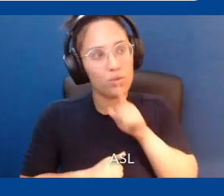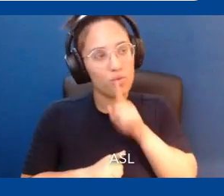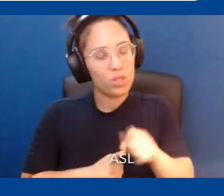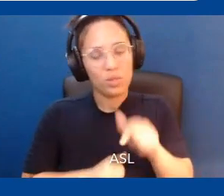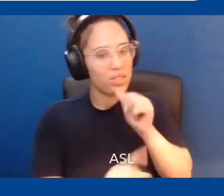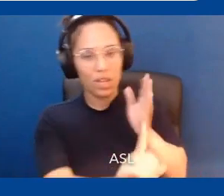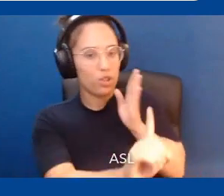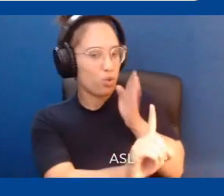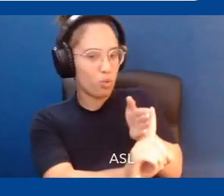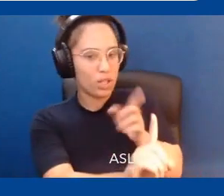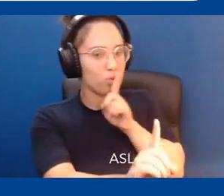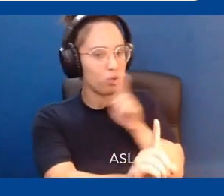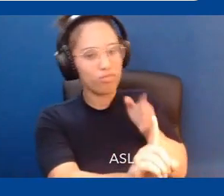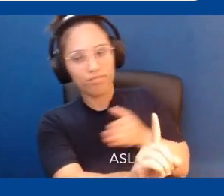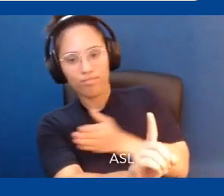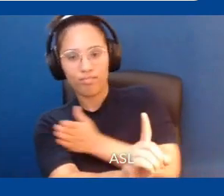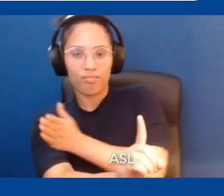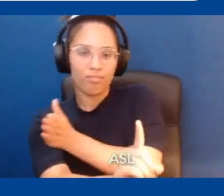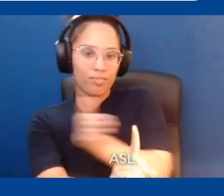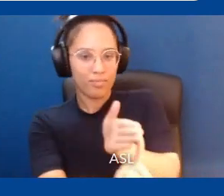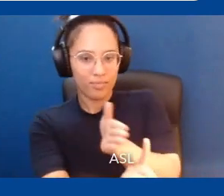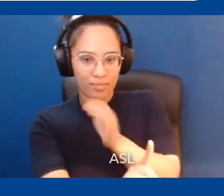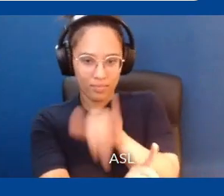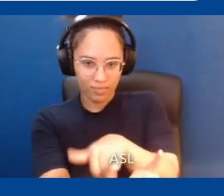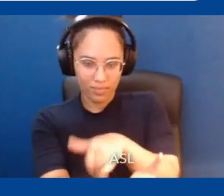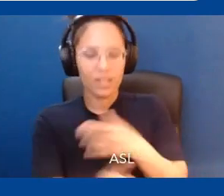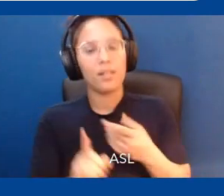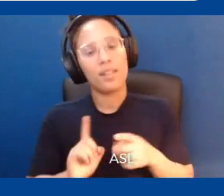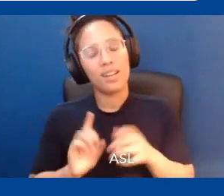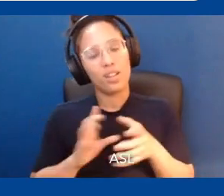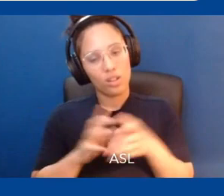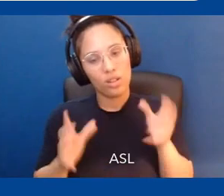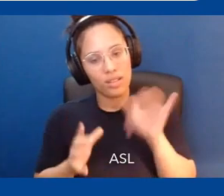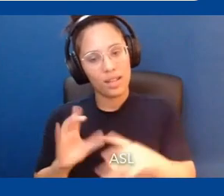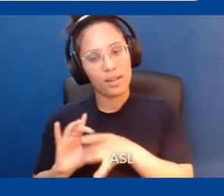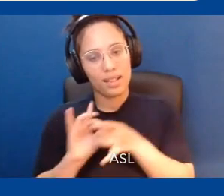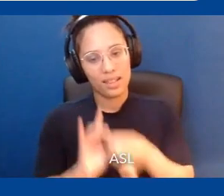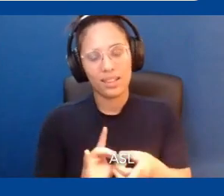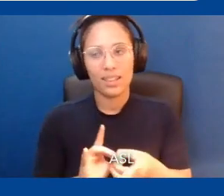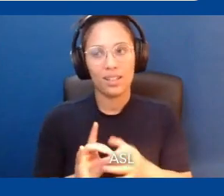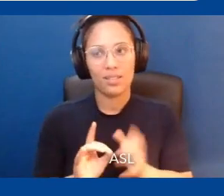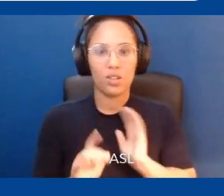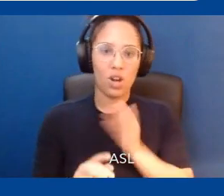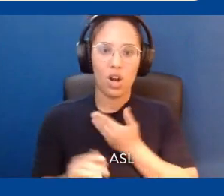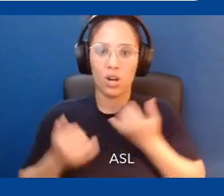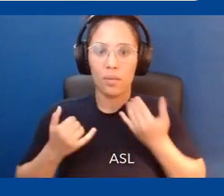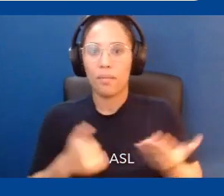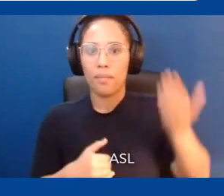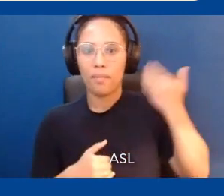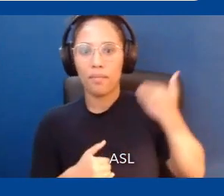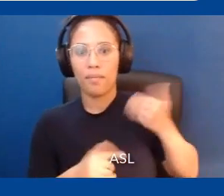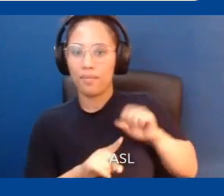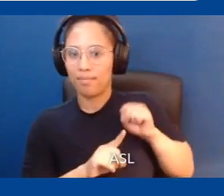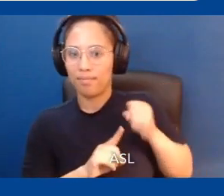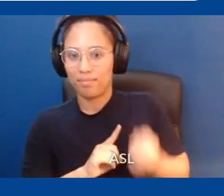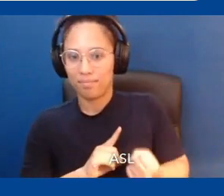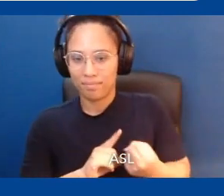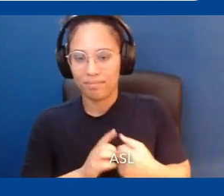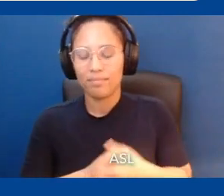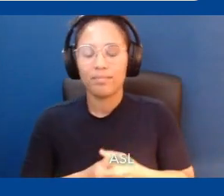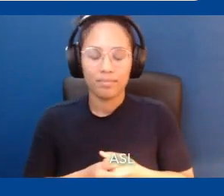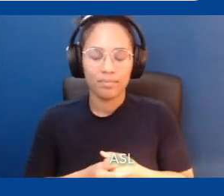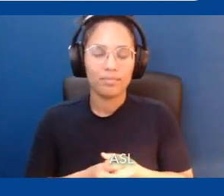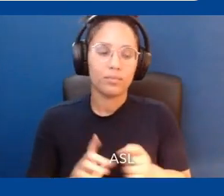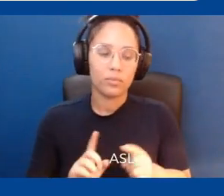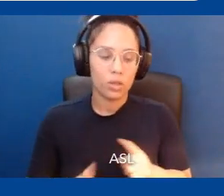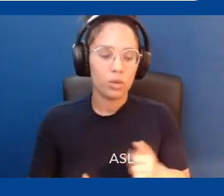And it has to do with where we were situated at the time. So at the time, this is when we first got access,